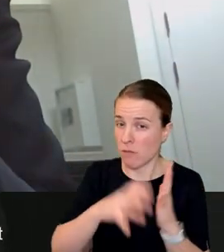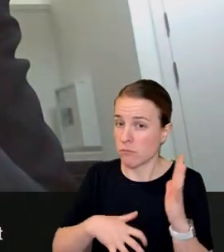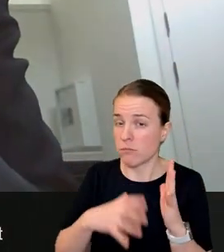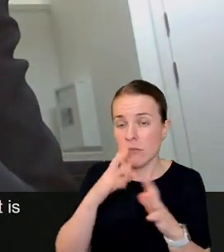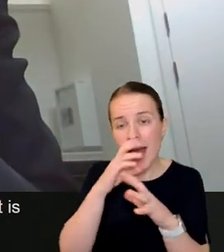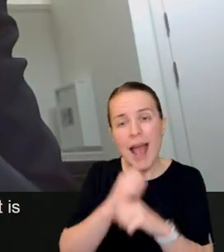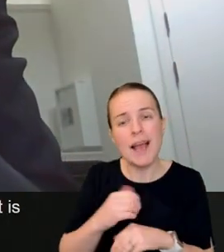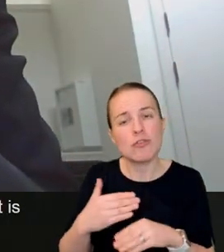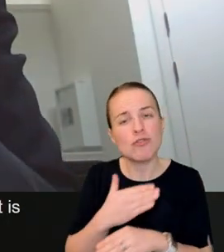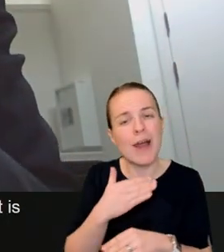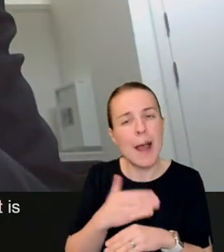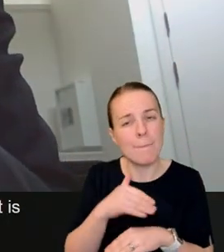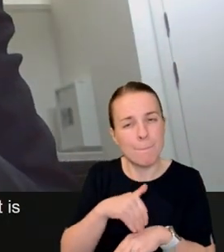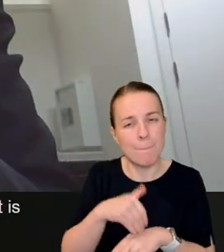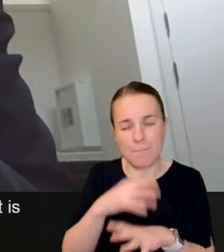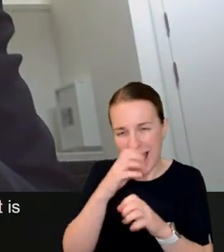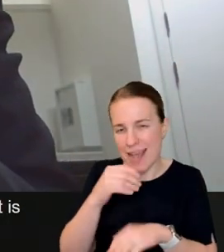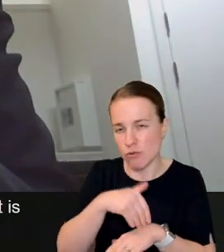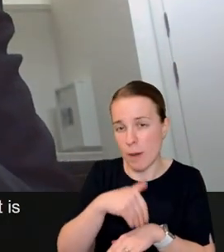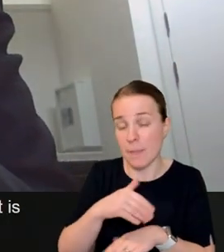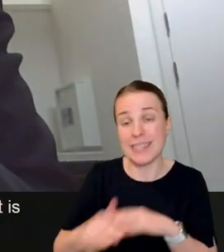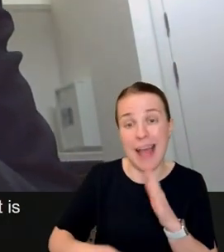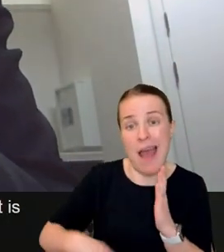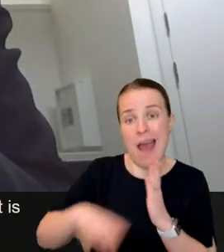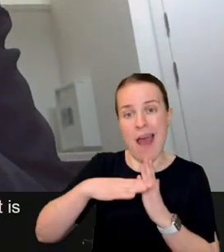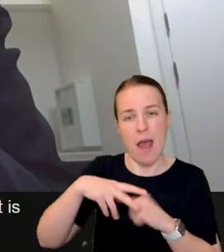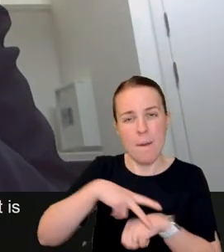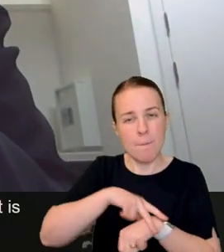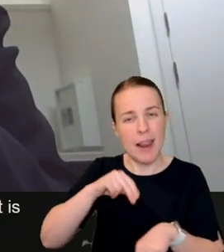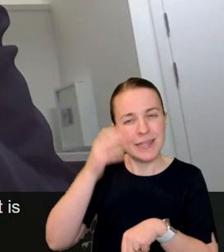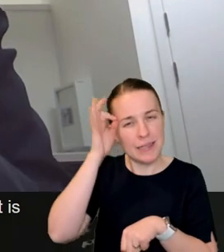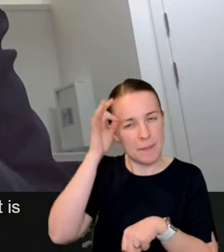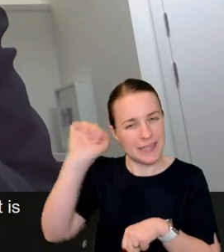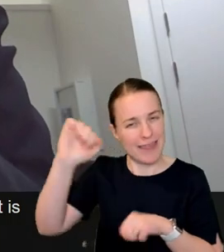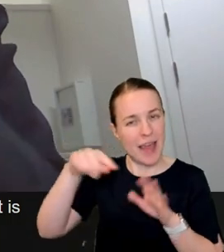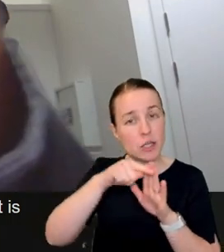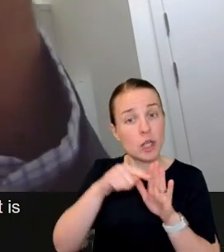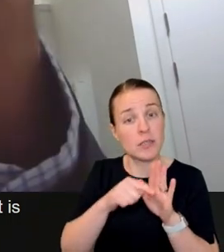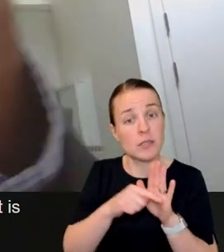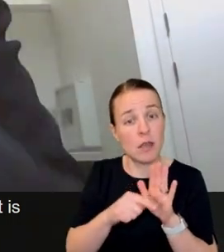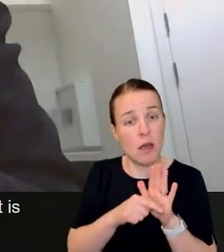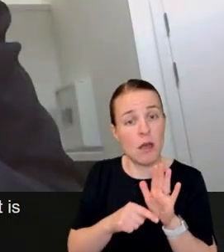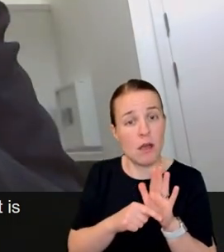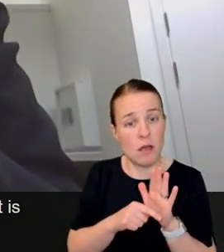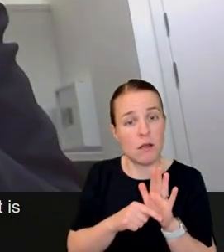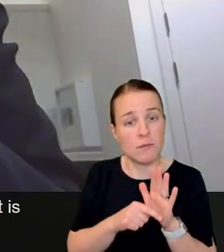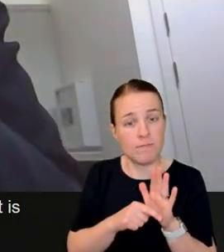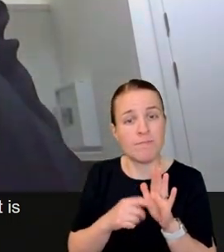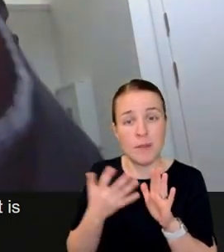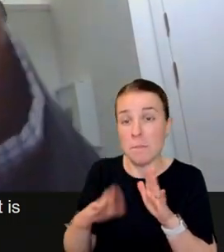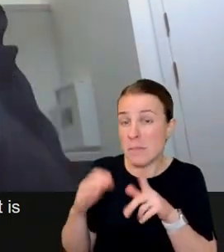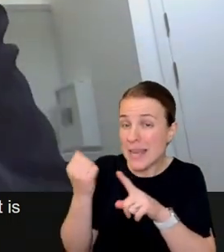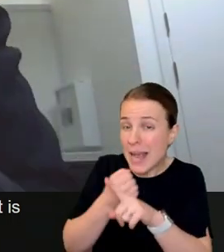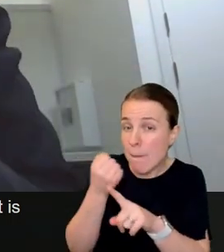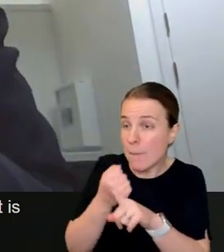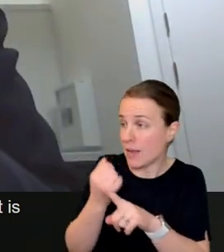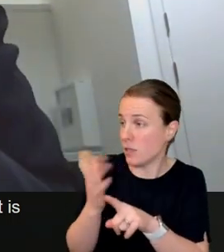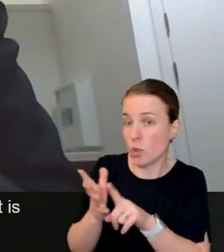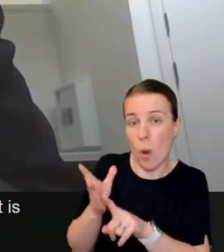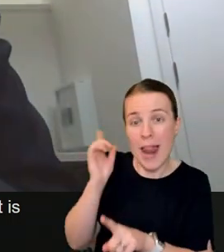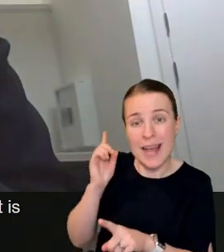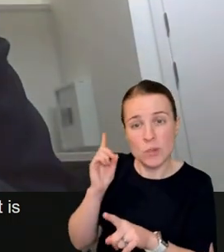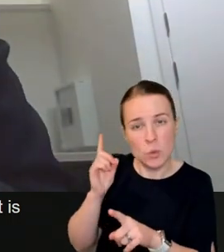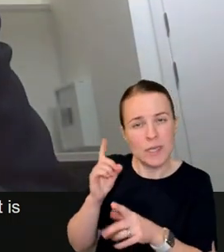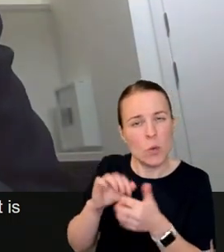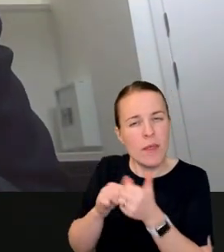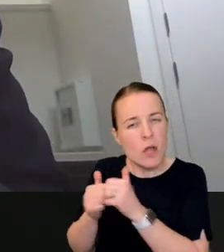high on the police committee's agenda. And I think it's through campaigning. So just last week with colleagues at Lords, I don't know if it's a campaign